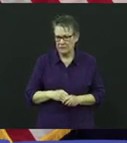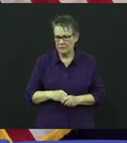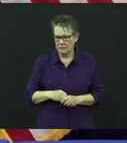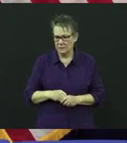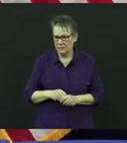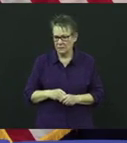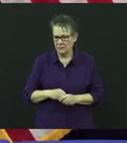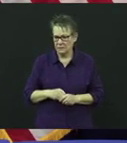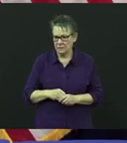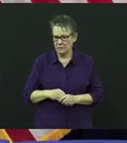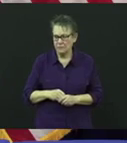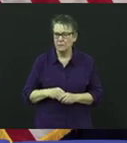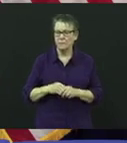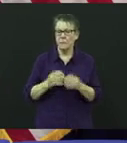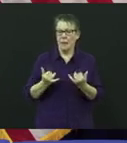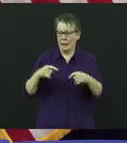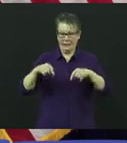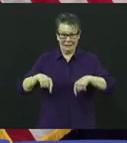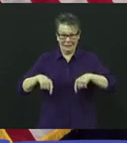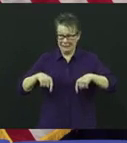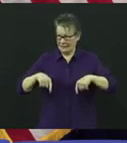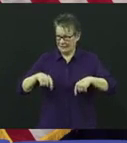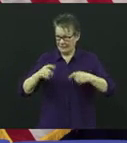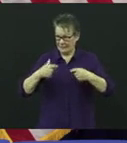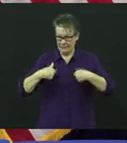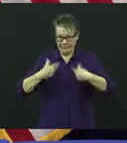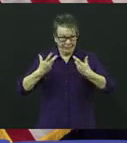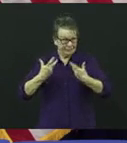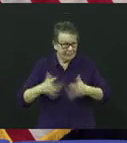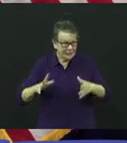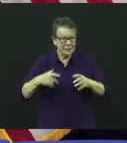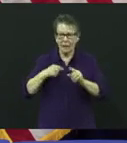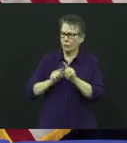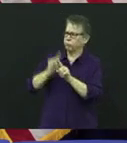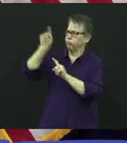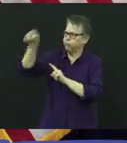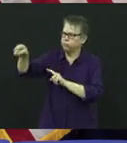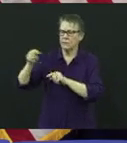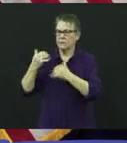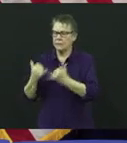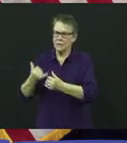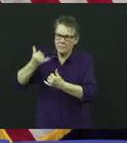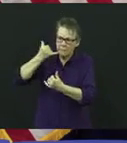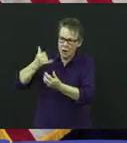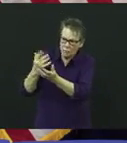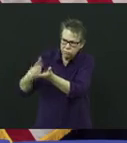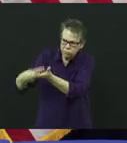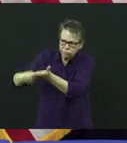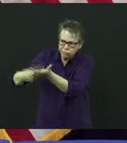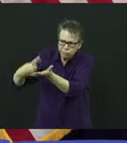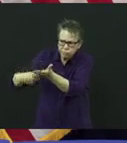make fully informed decisions as opposed to just educated guesses.